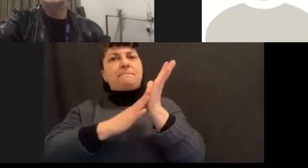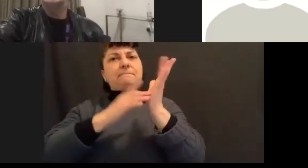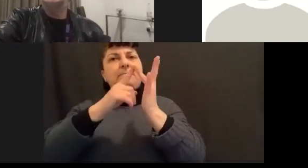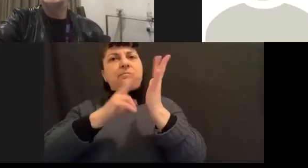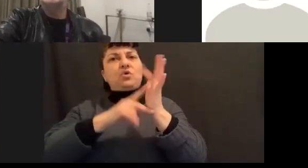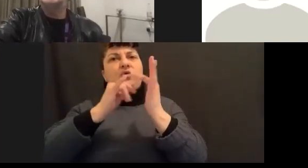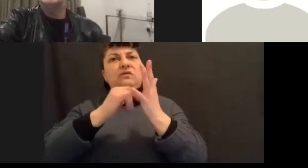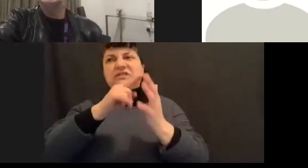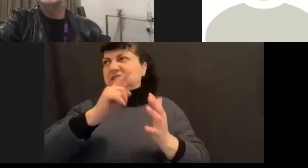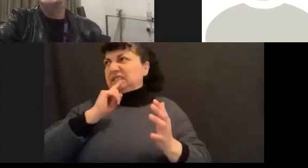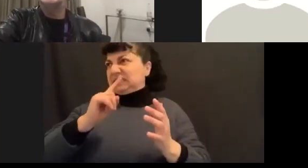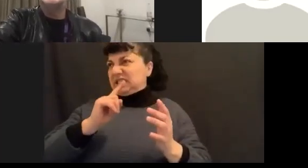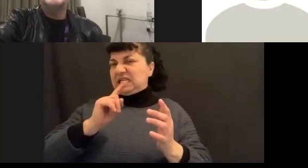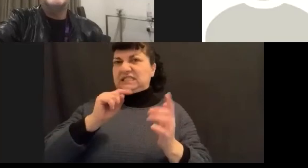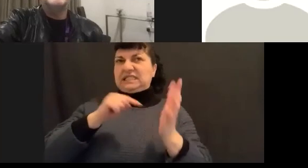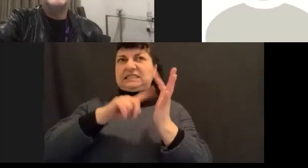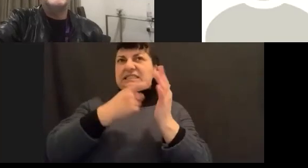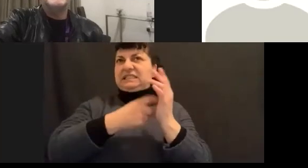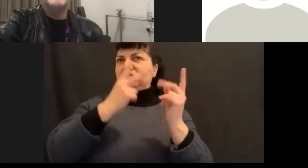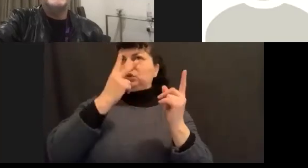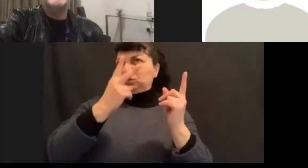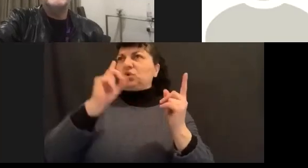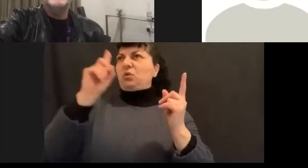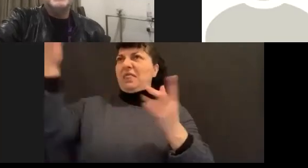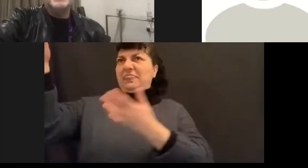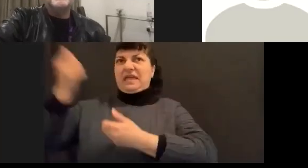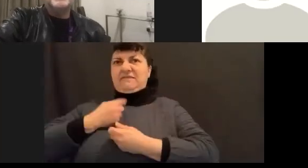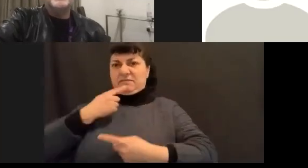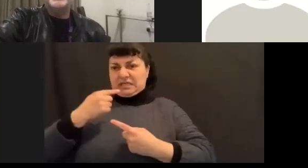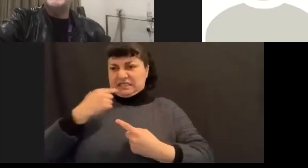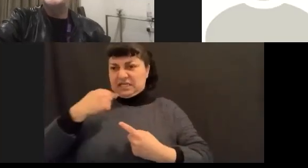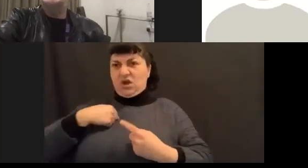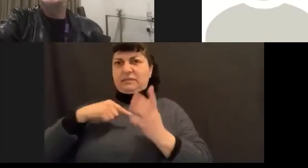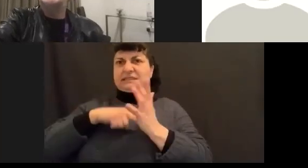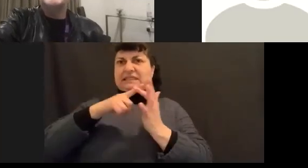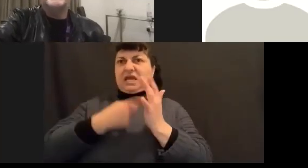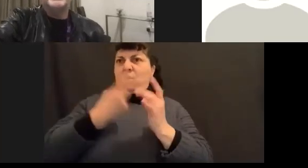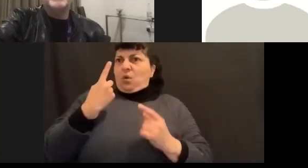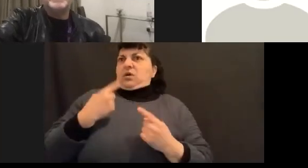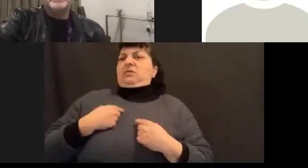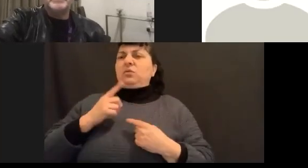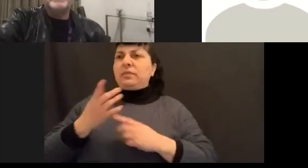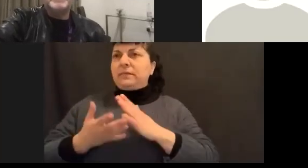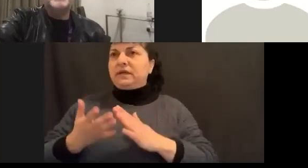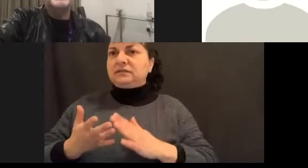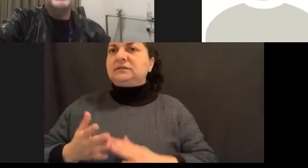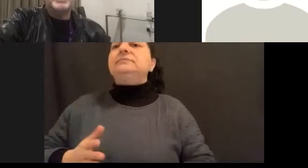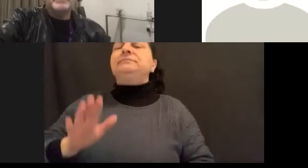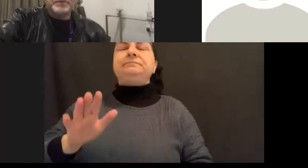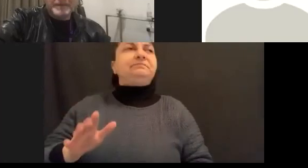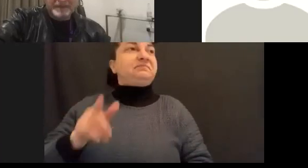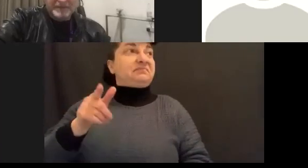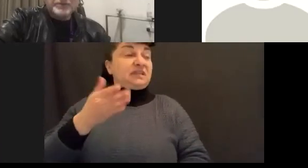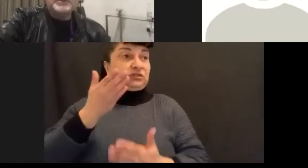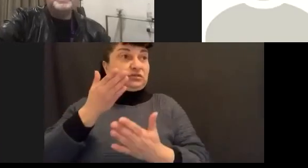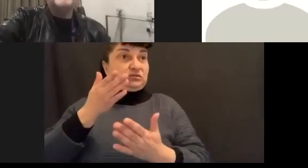tier 2, but I've been classified as tier 1. What does that mean? No, I don't know the specific story about Aqua Moves, but in